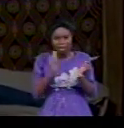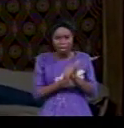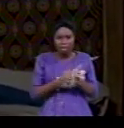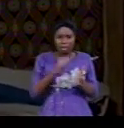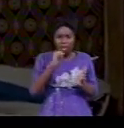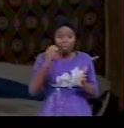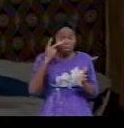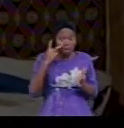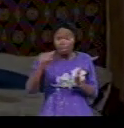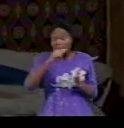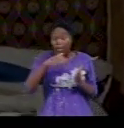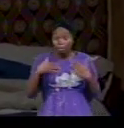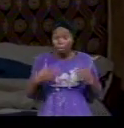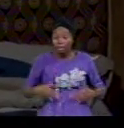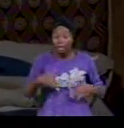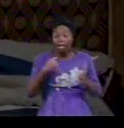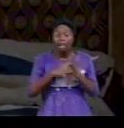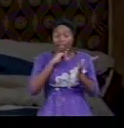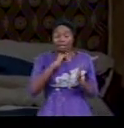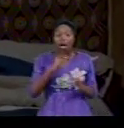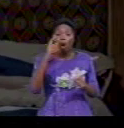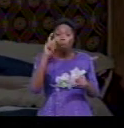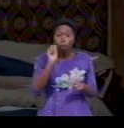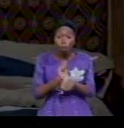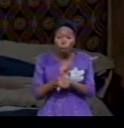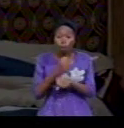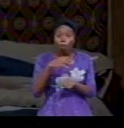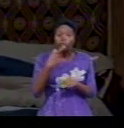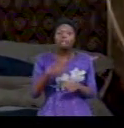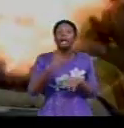devil. Satan, tell him.